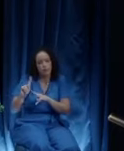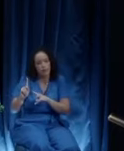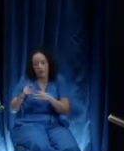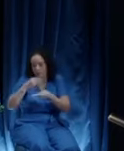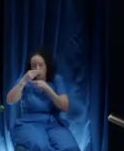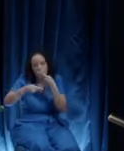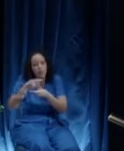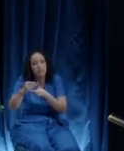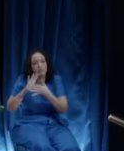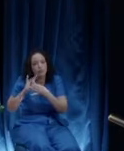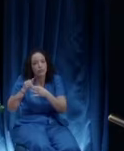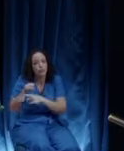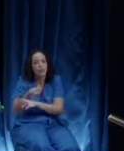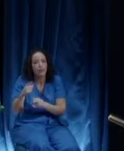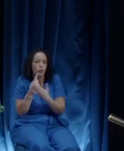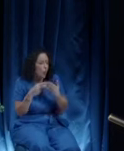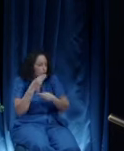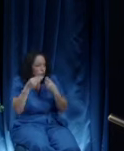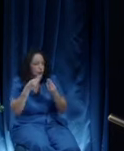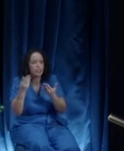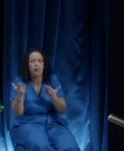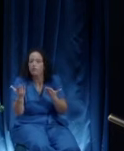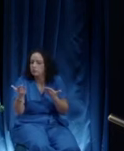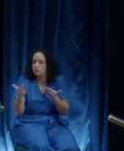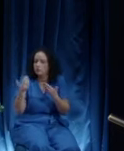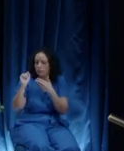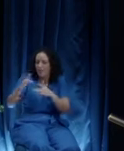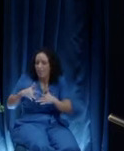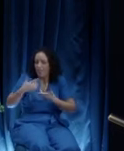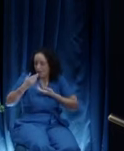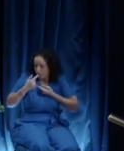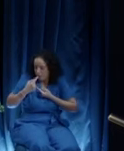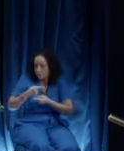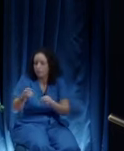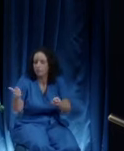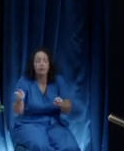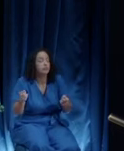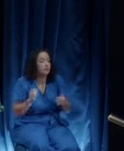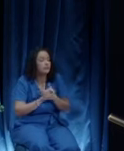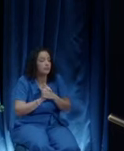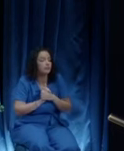royals. No, well, I think the question was yes, it was wider than that.